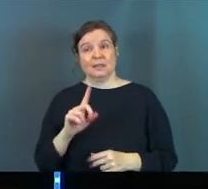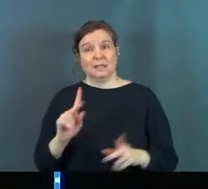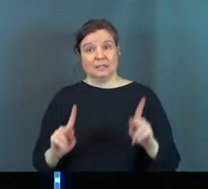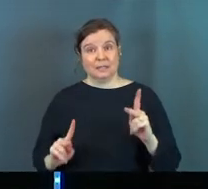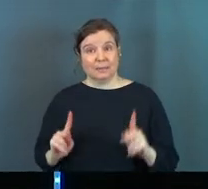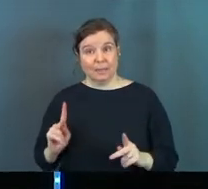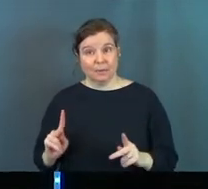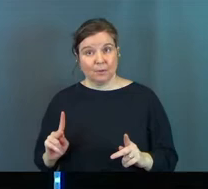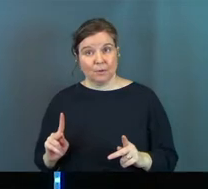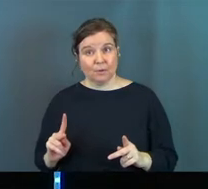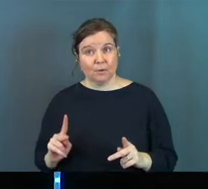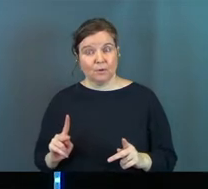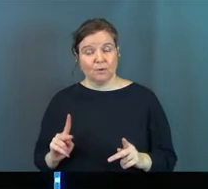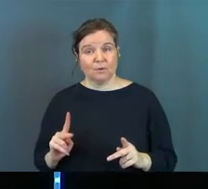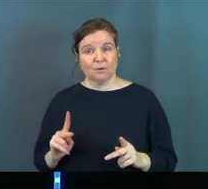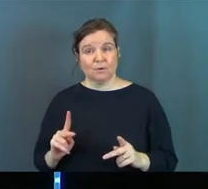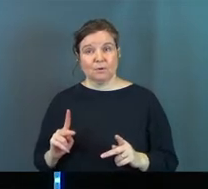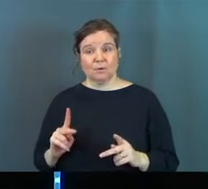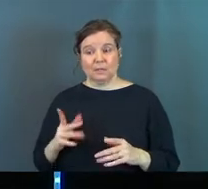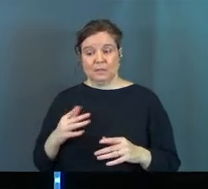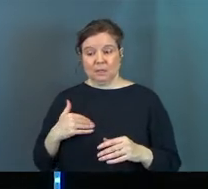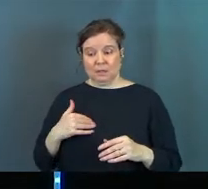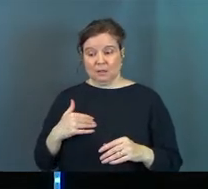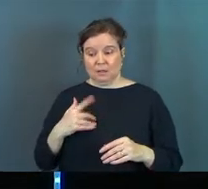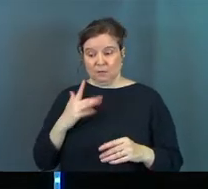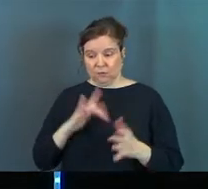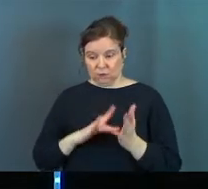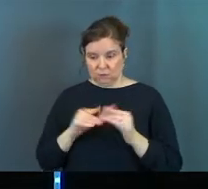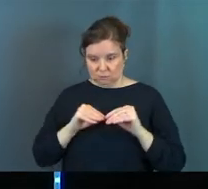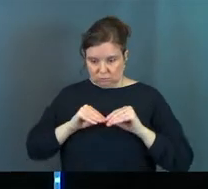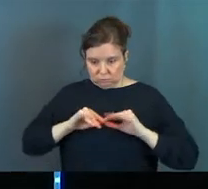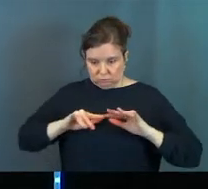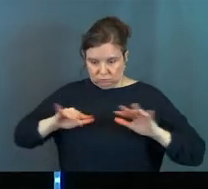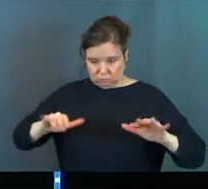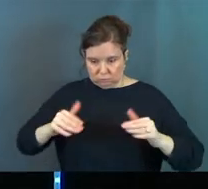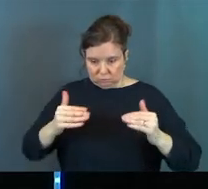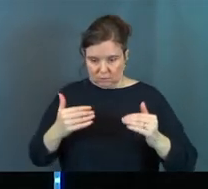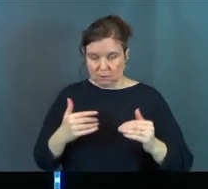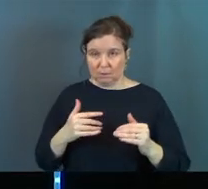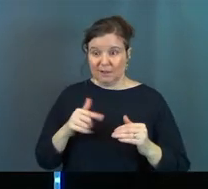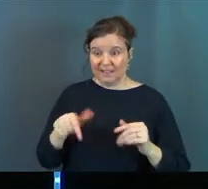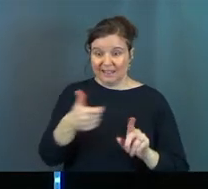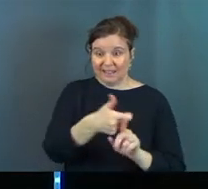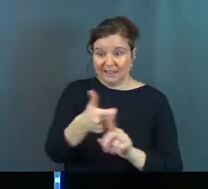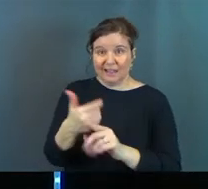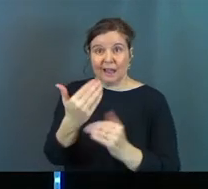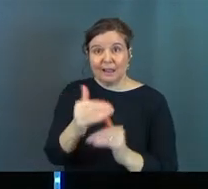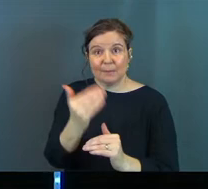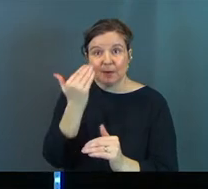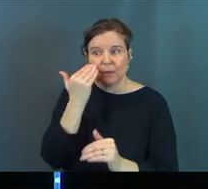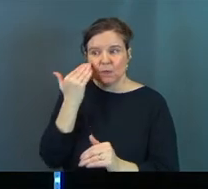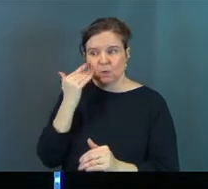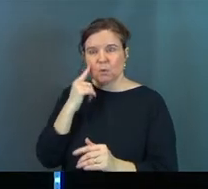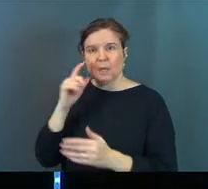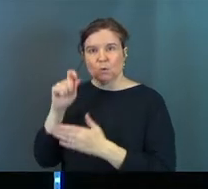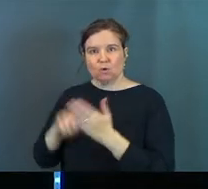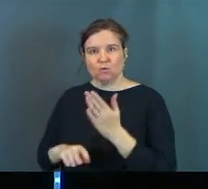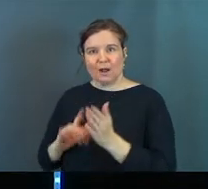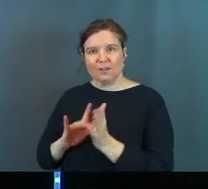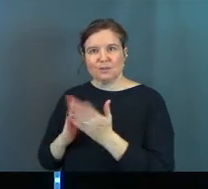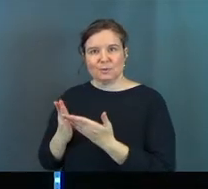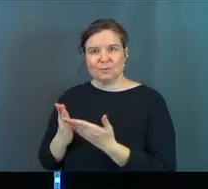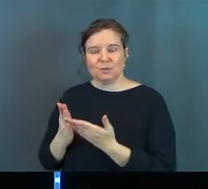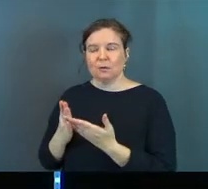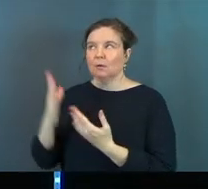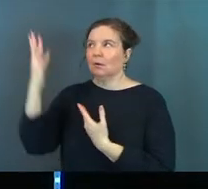these people taking the movement of Jesus forward with the limited knowledge that they had, they knew they were writing the